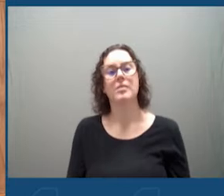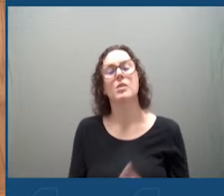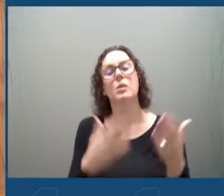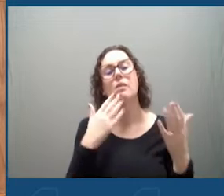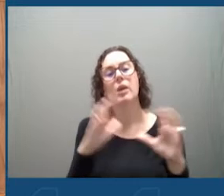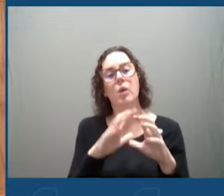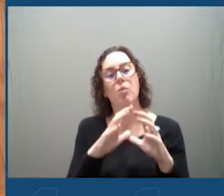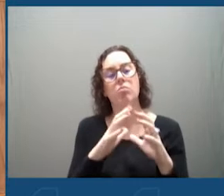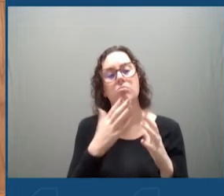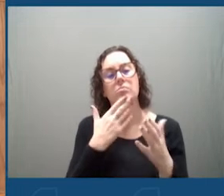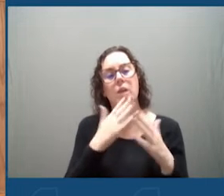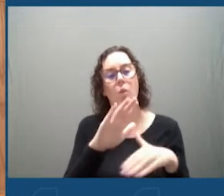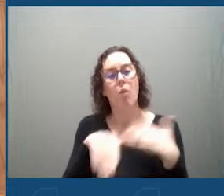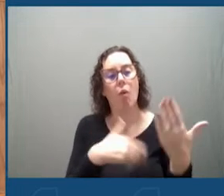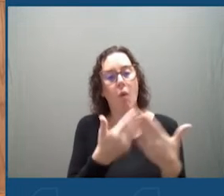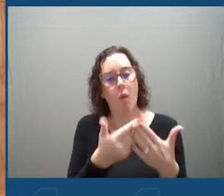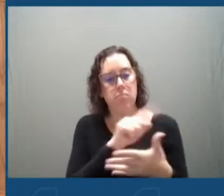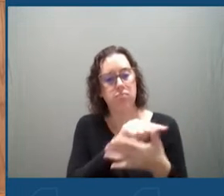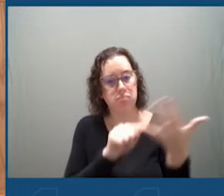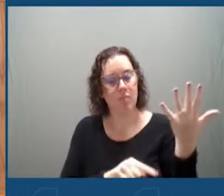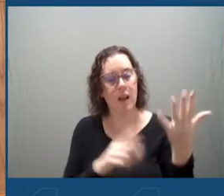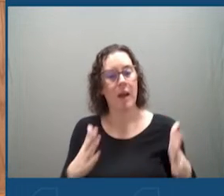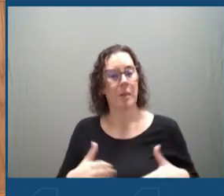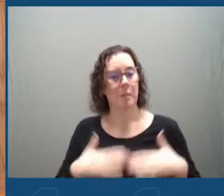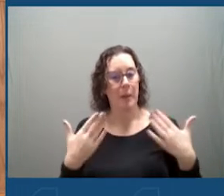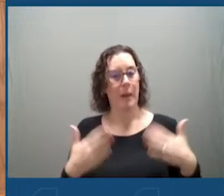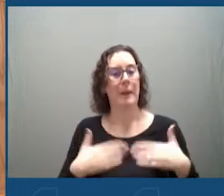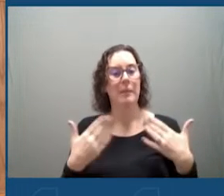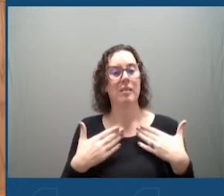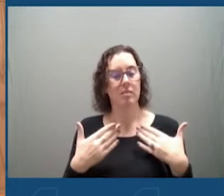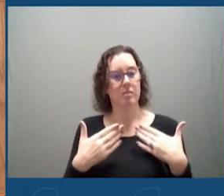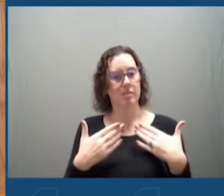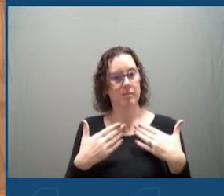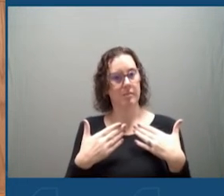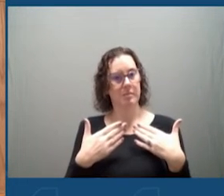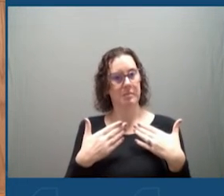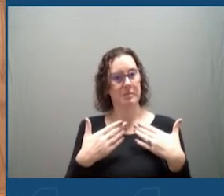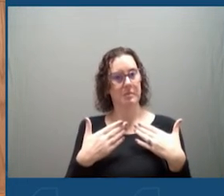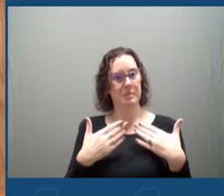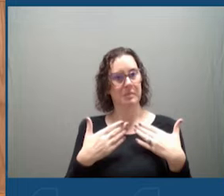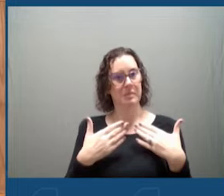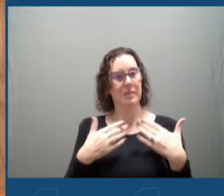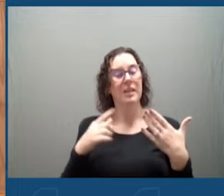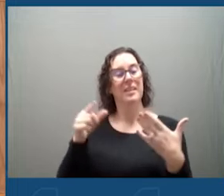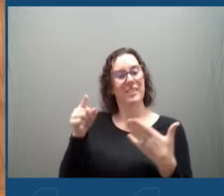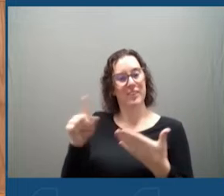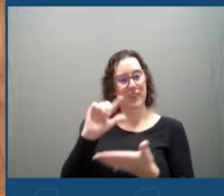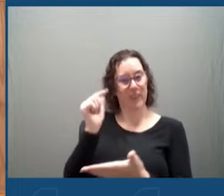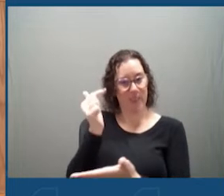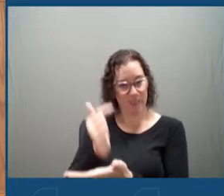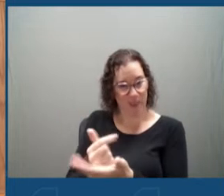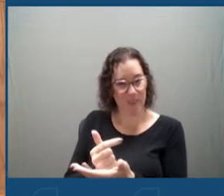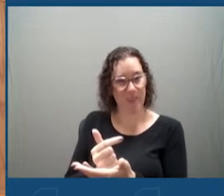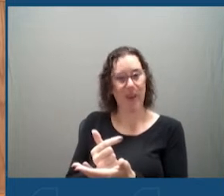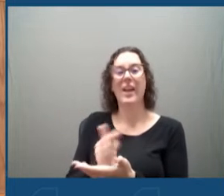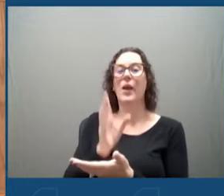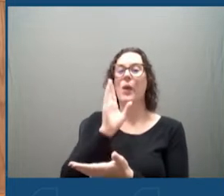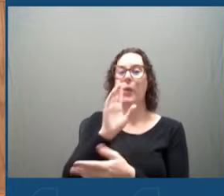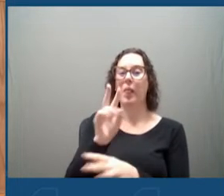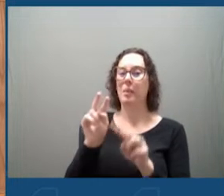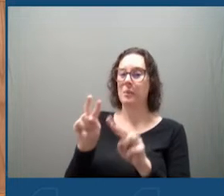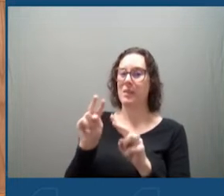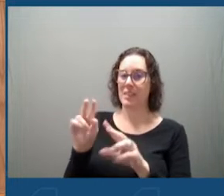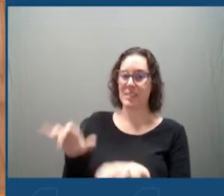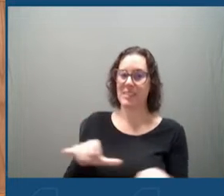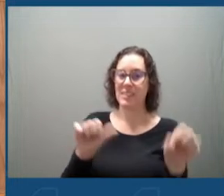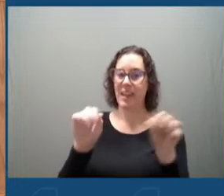Bouchard-Hermelin. Thank her, and I'm glad that she is she's graduated and will be taking the bar so that she can join me